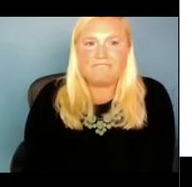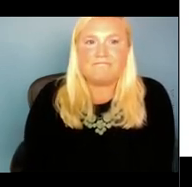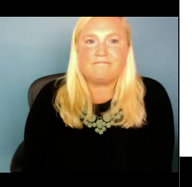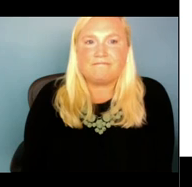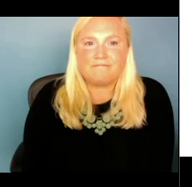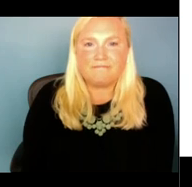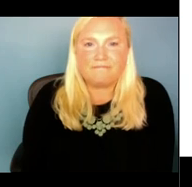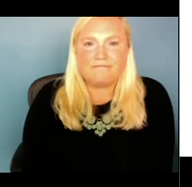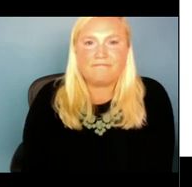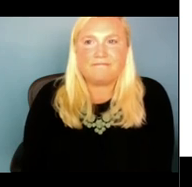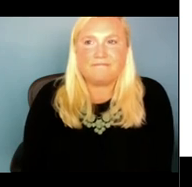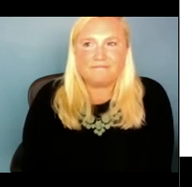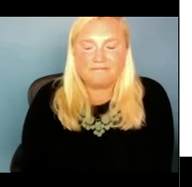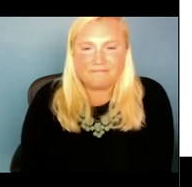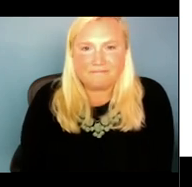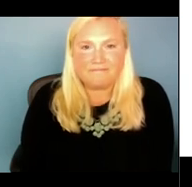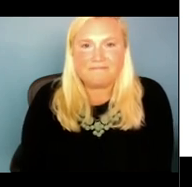what we're supposed to do is